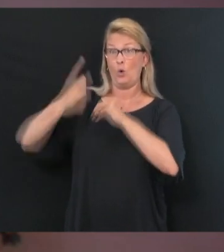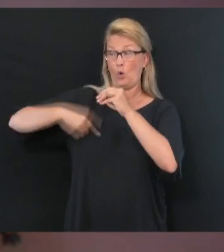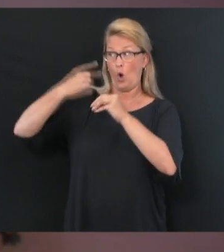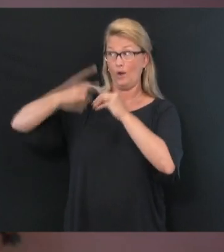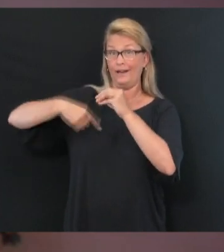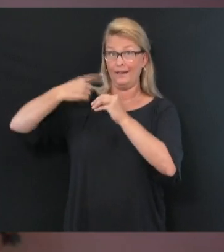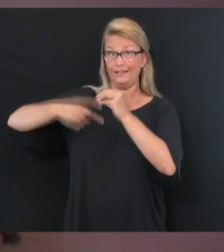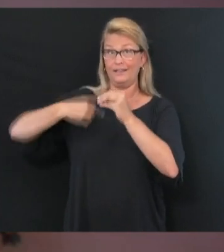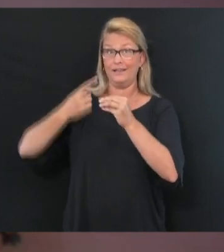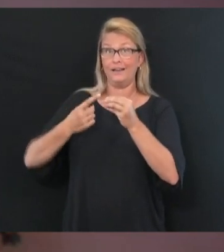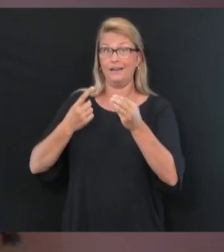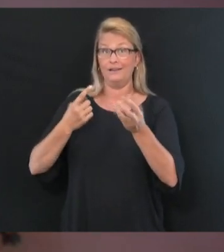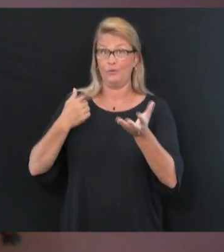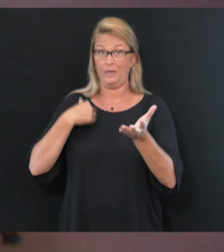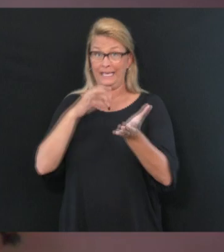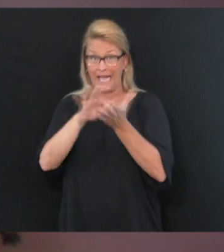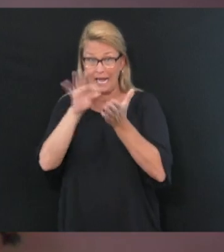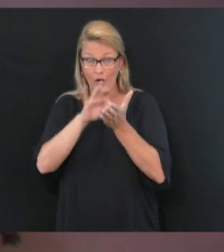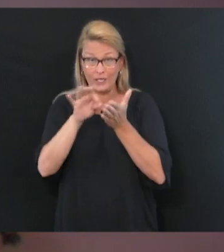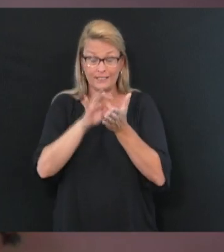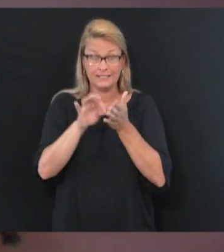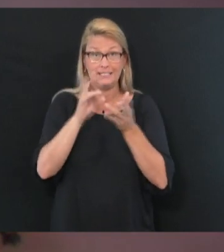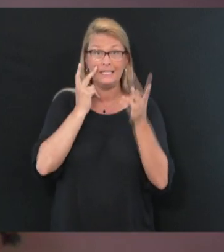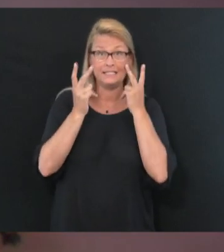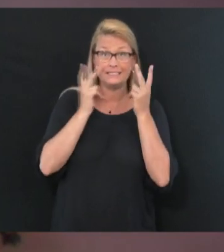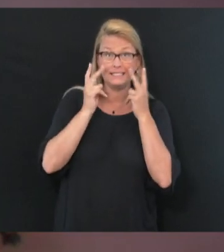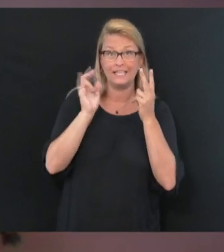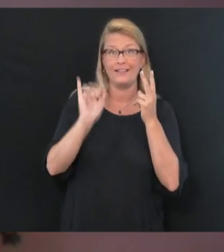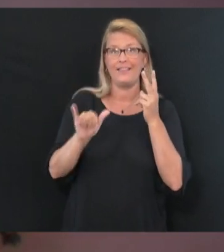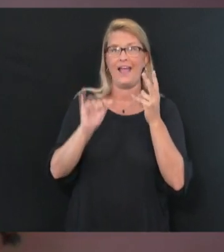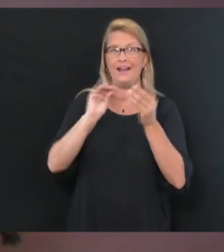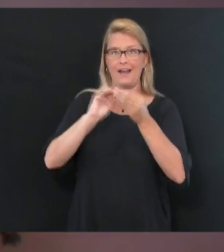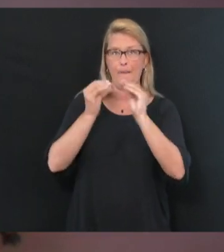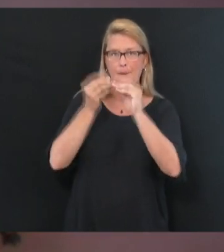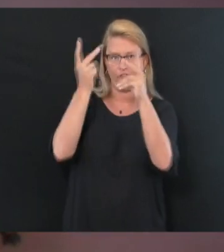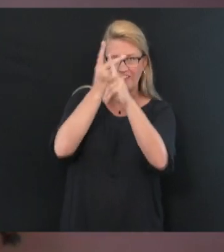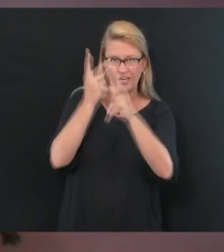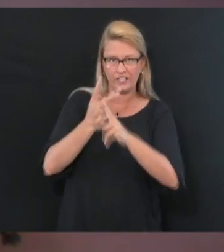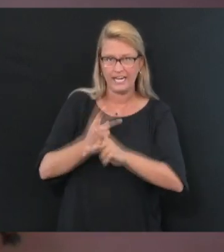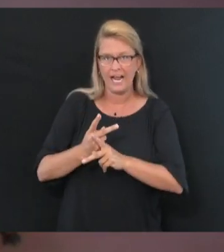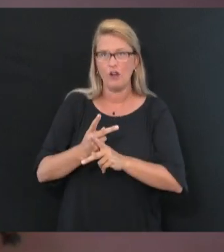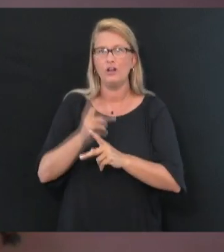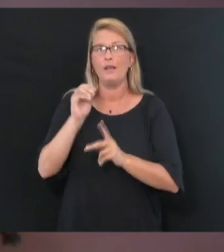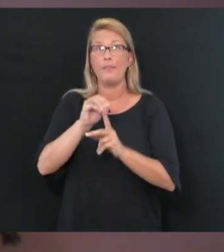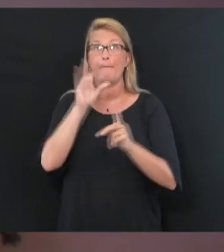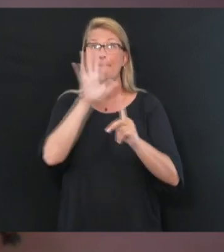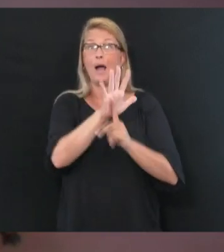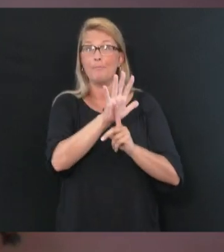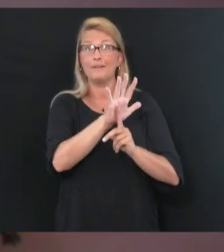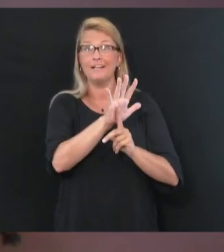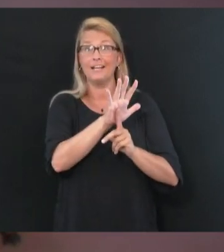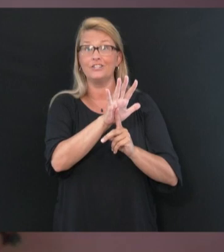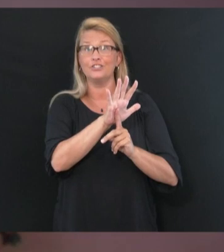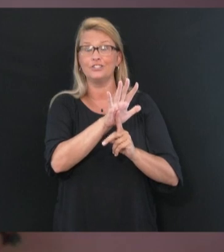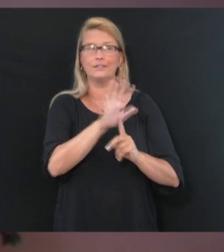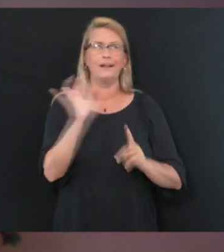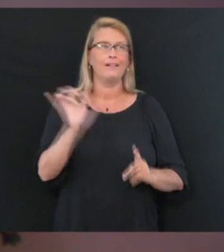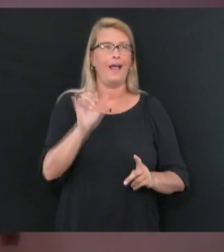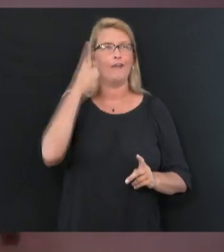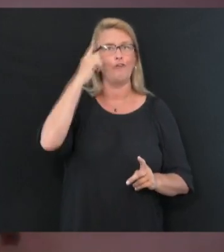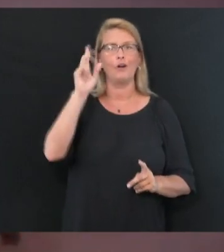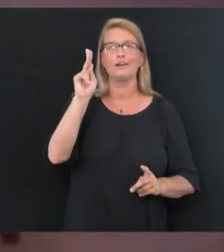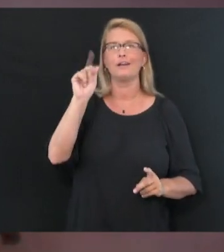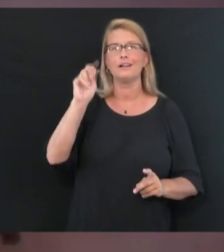each county, and that then gets corrected so that the population differences of counties like Kanawha